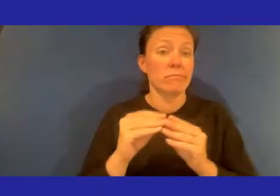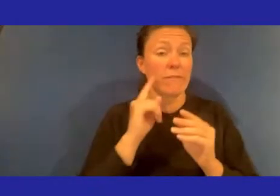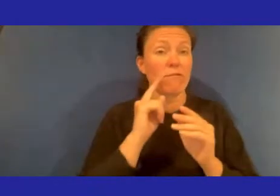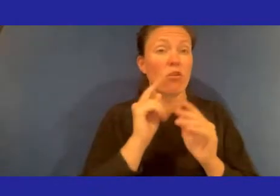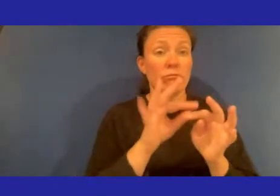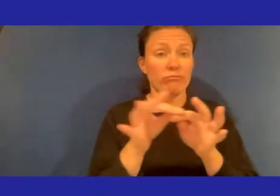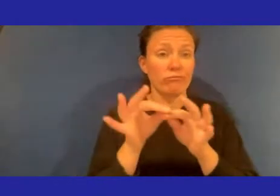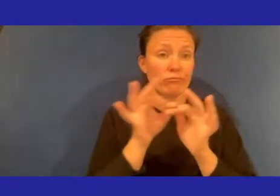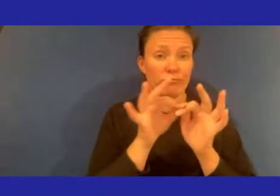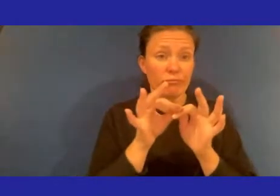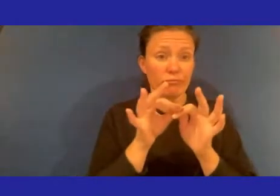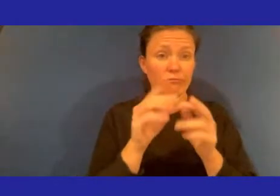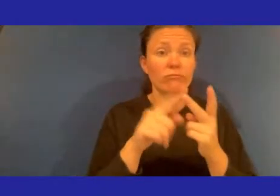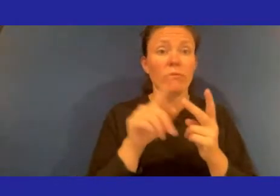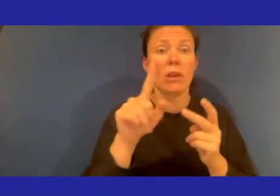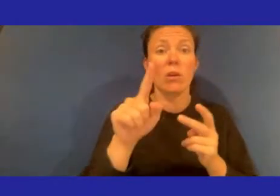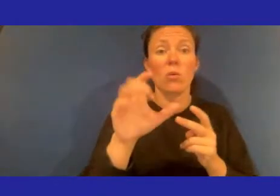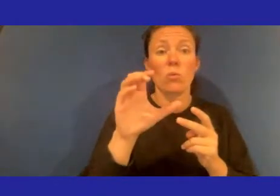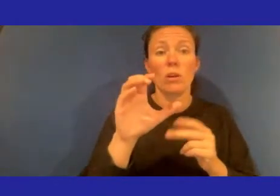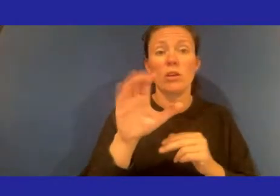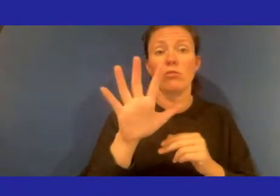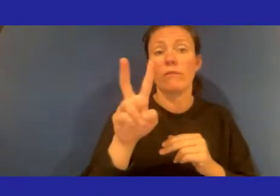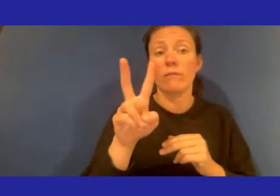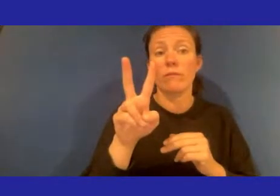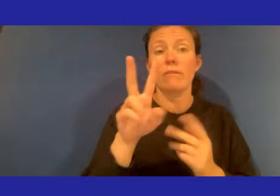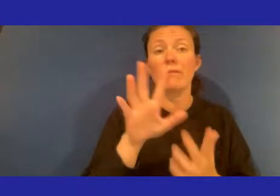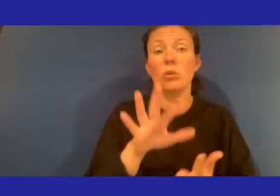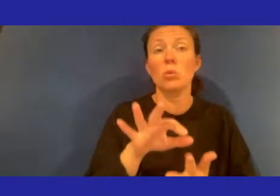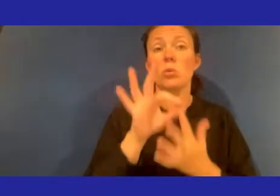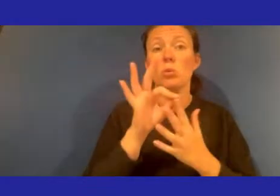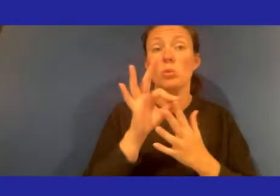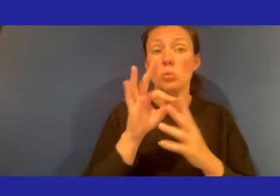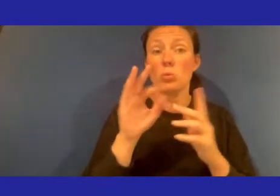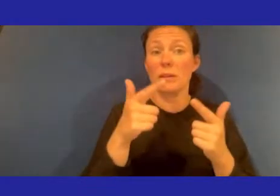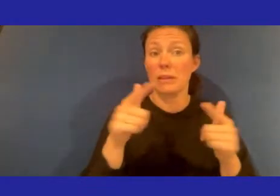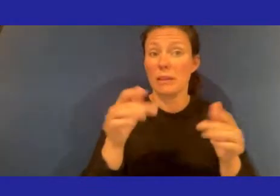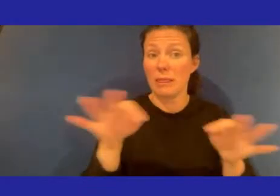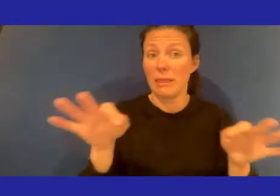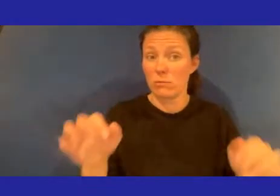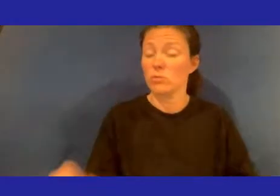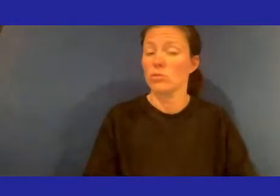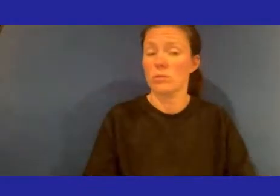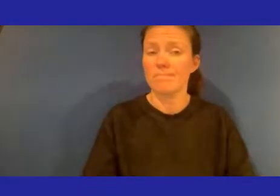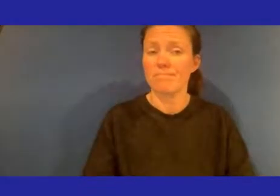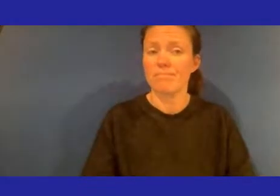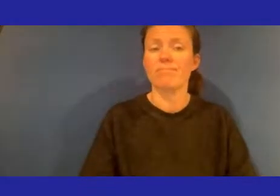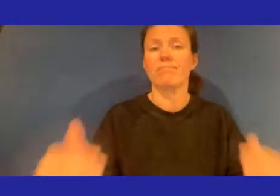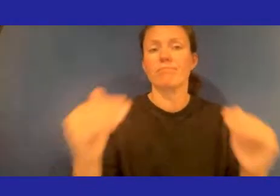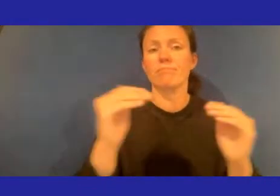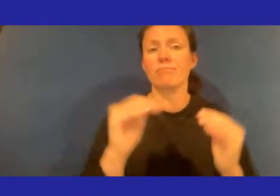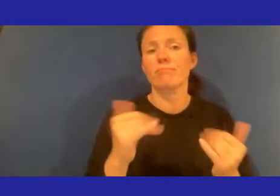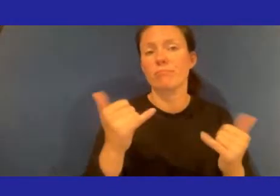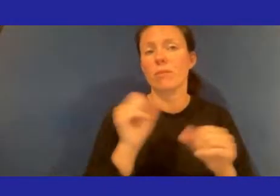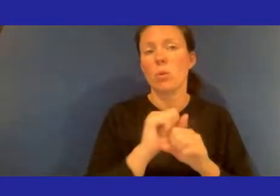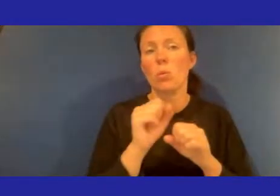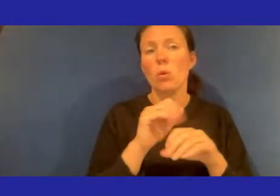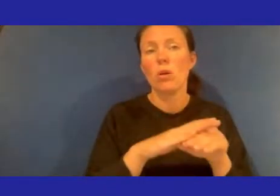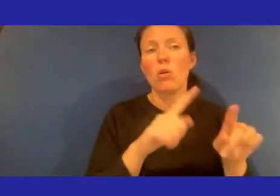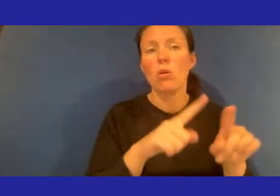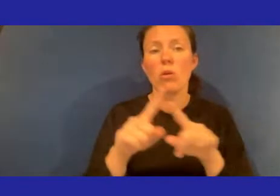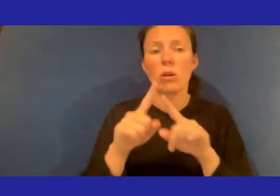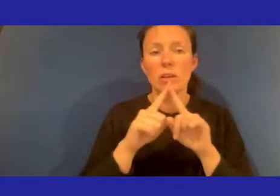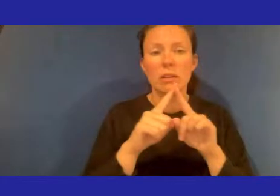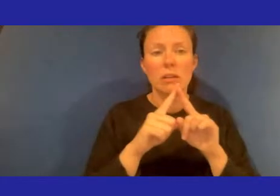152 unique languages, which is amazing. Currently, we are working on several Epic